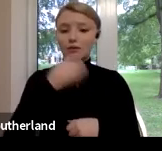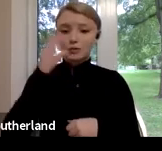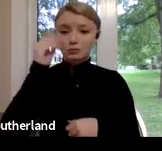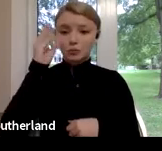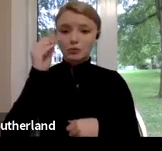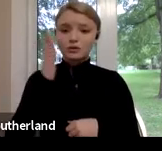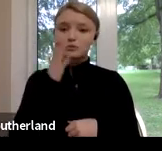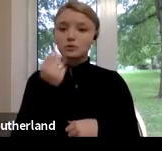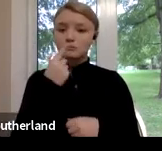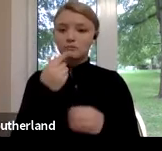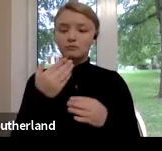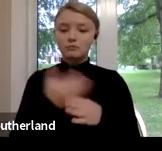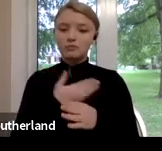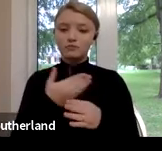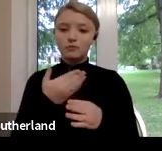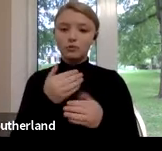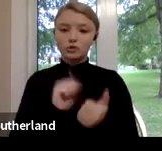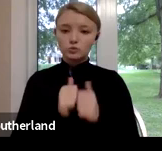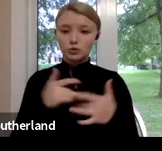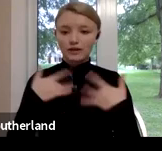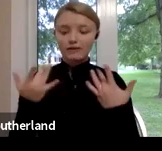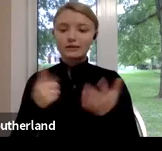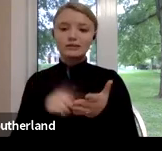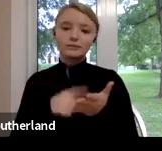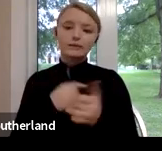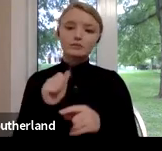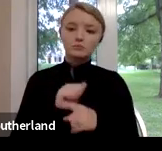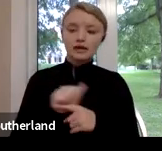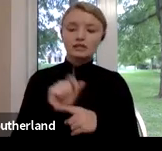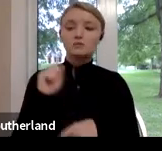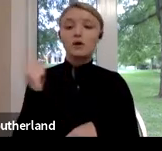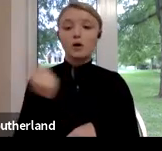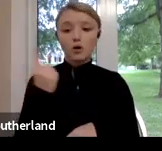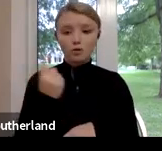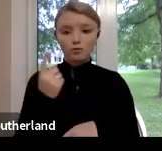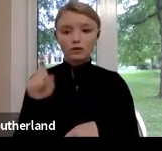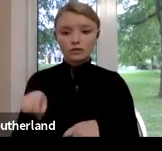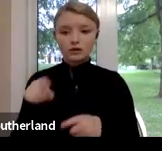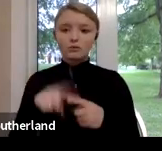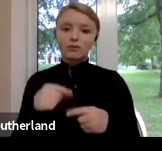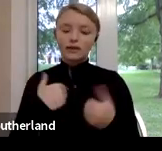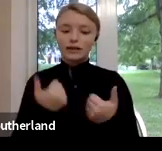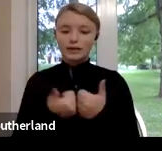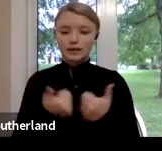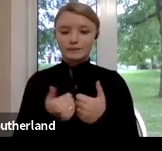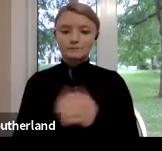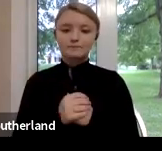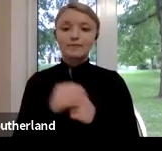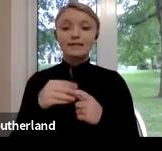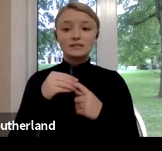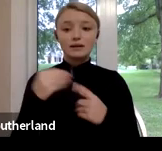sporting events, sometimes practice, but always when they had a game. And especially our younger